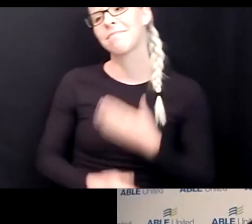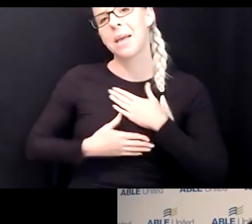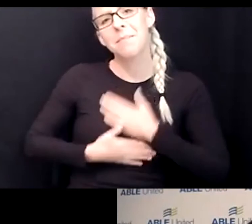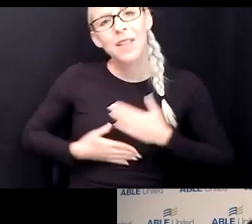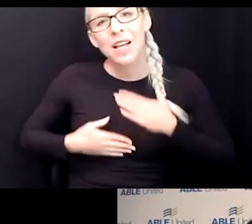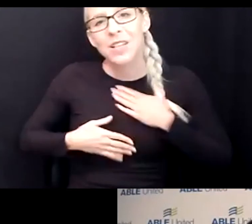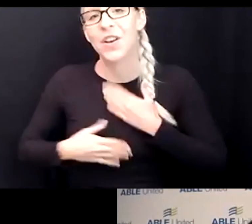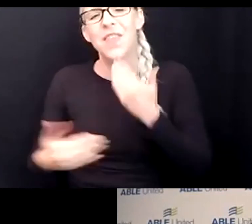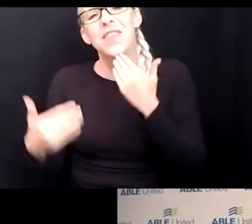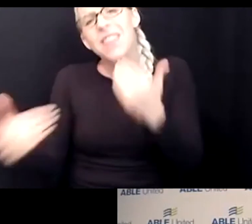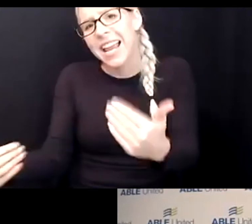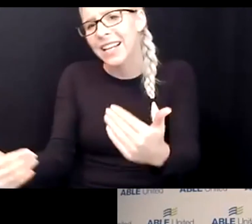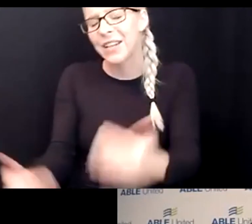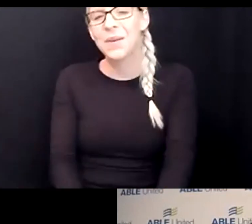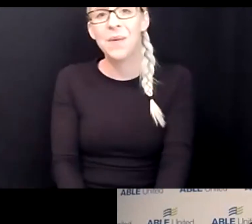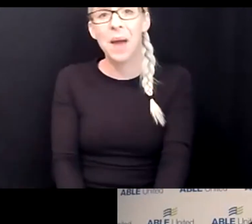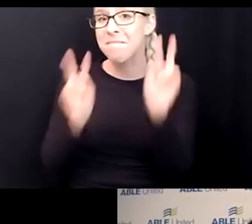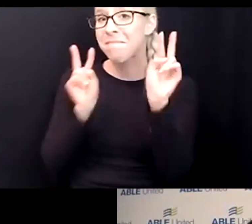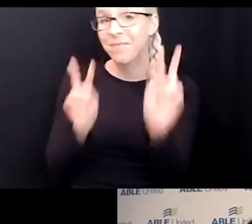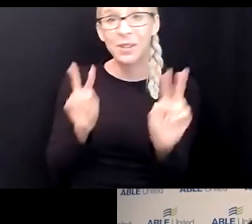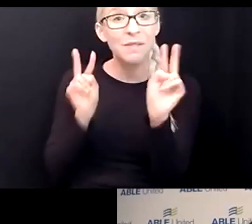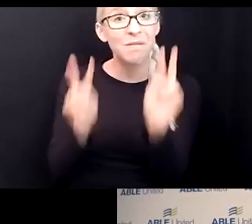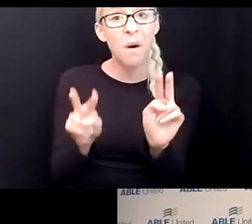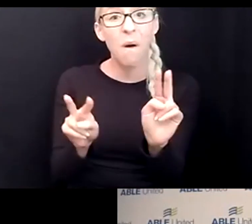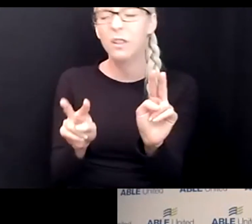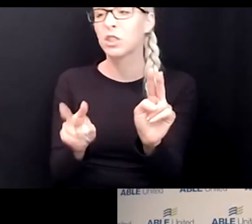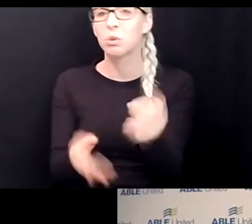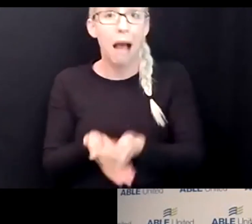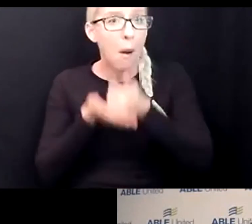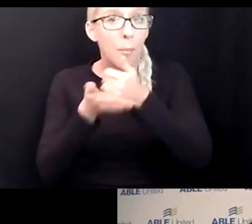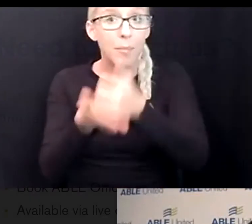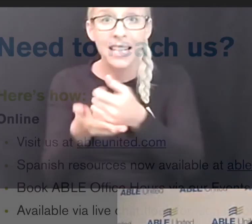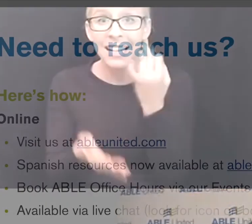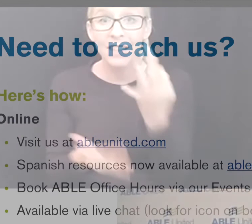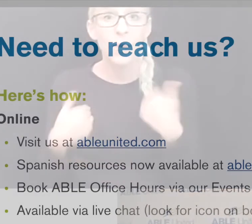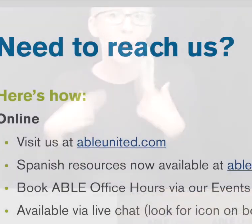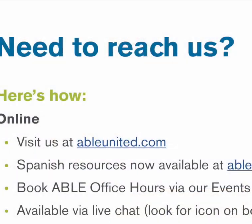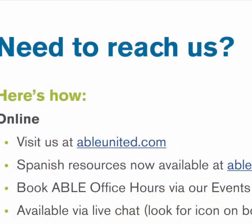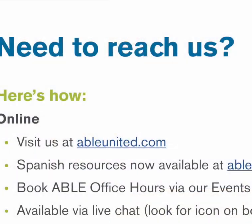so much, John. Certainly look forward to anything I can help answer if there are any questions after.